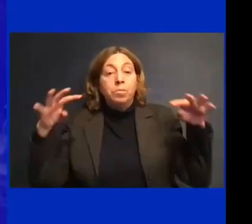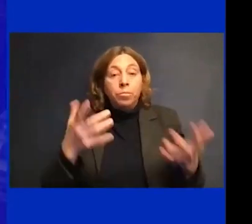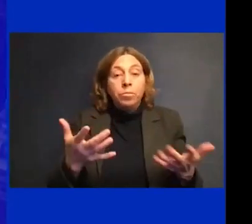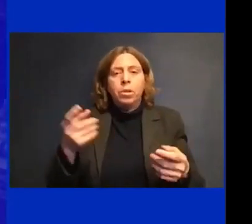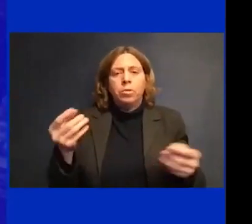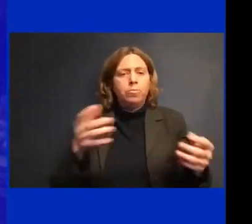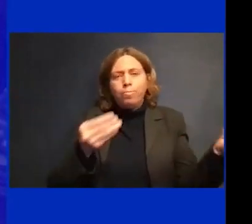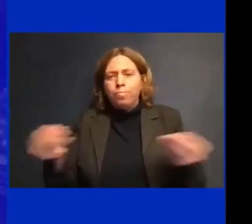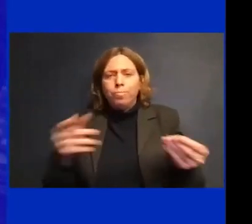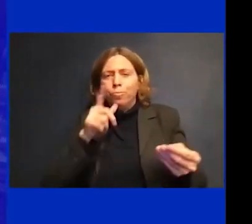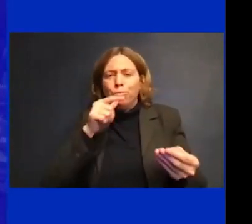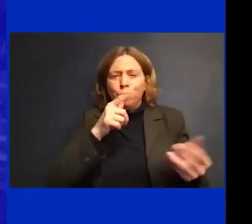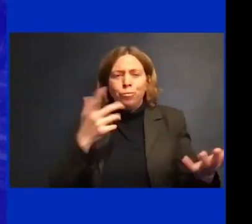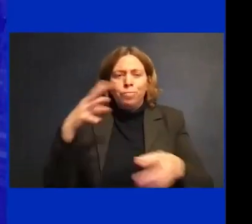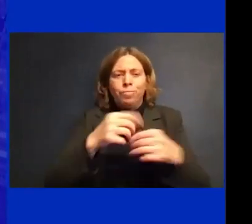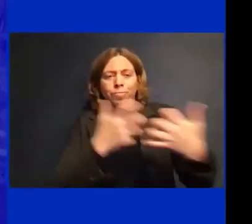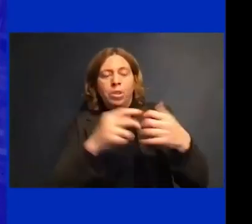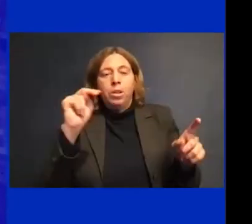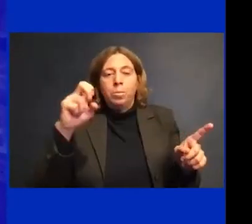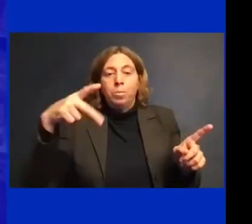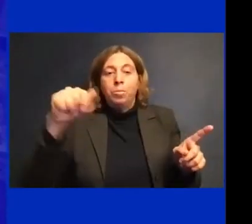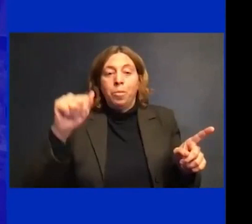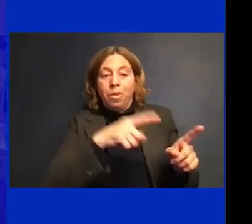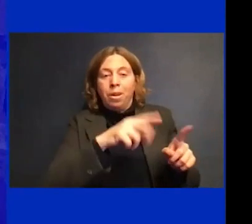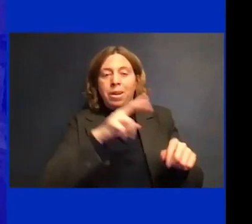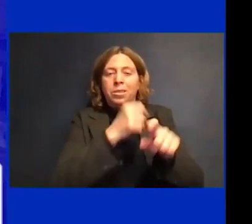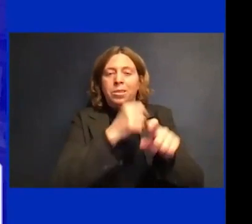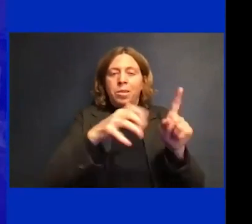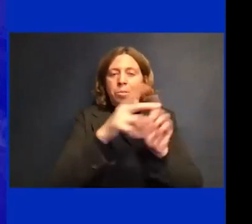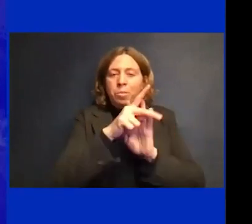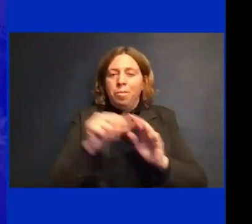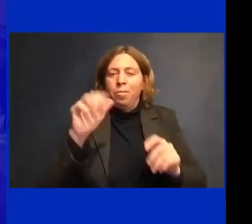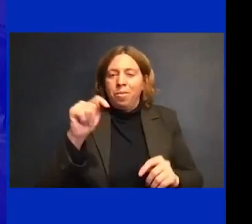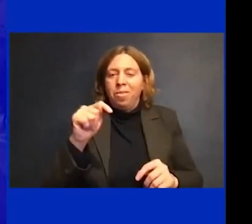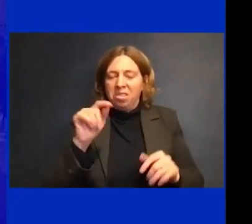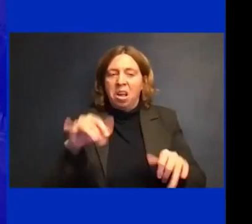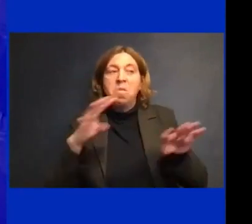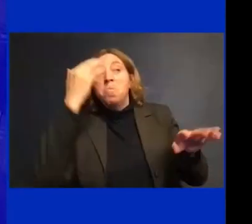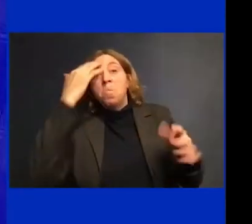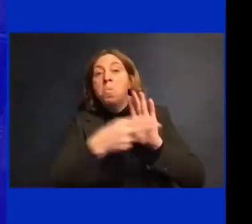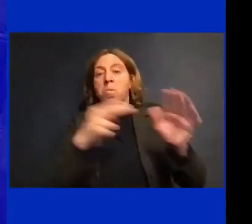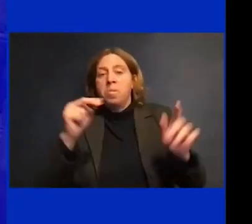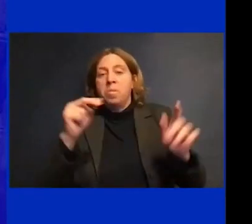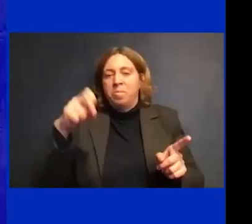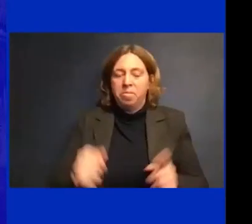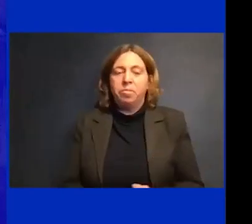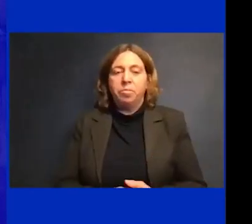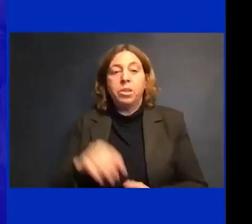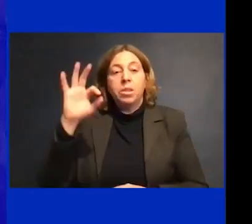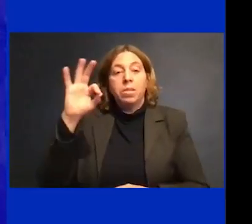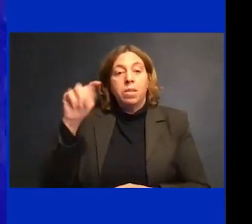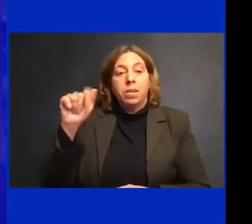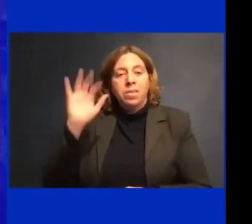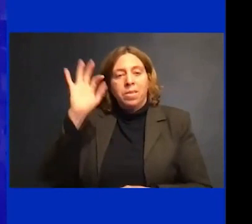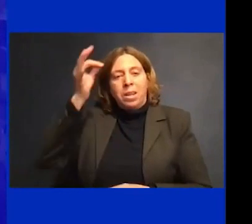conducted in accordance with the National Environmental Policy Act, more commonly known as NEPA. The Federal